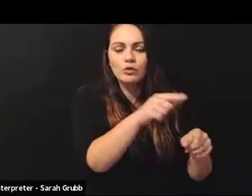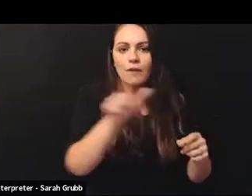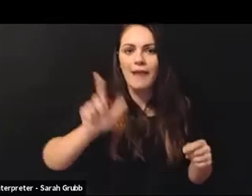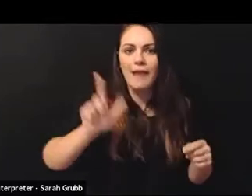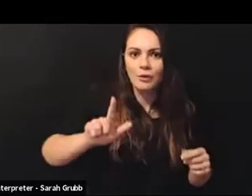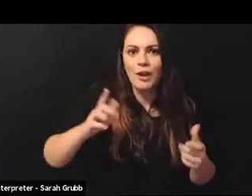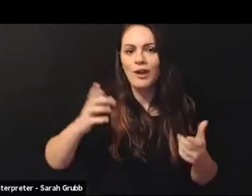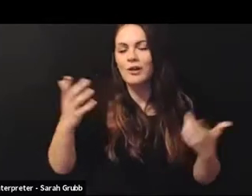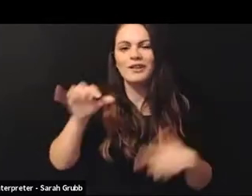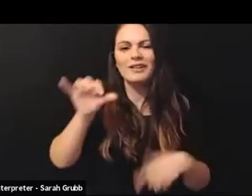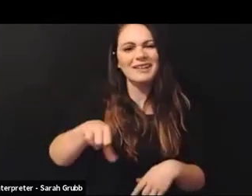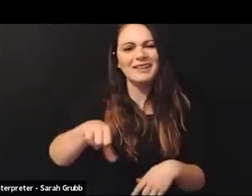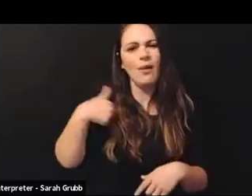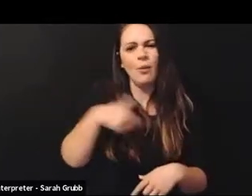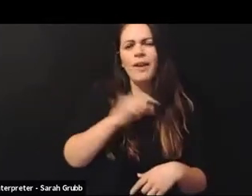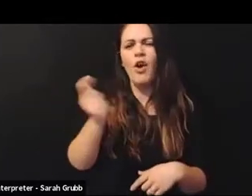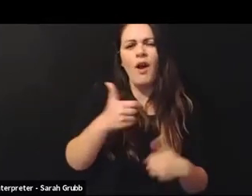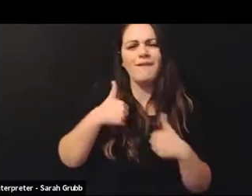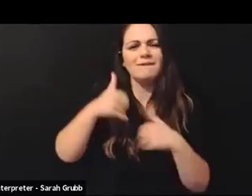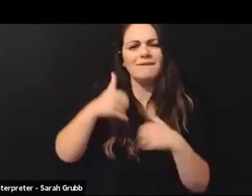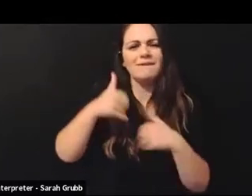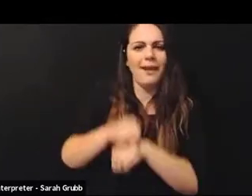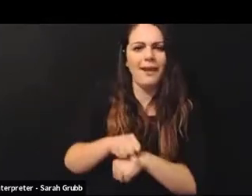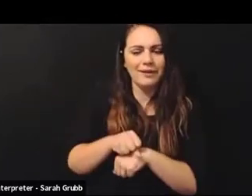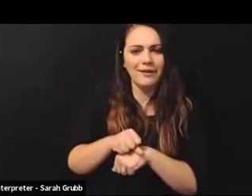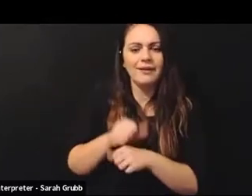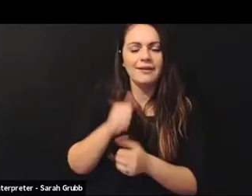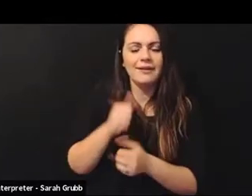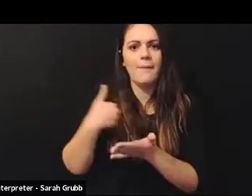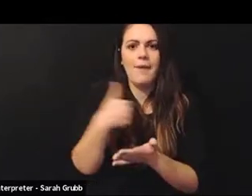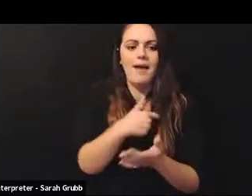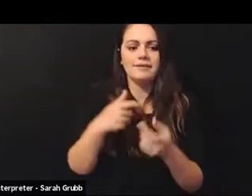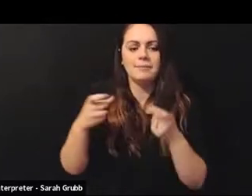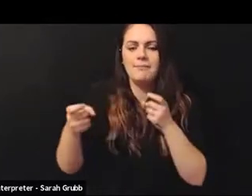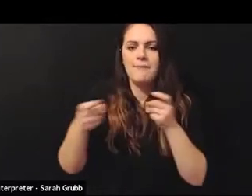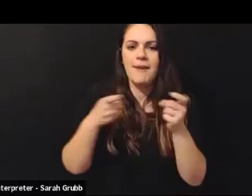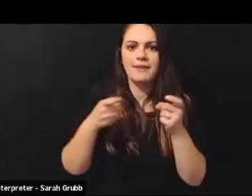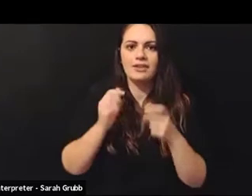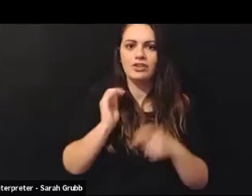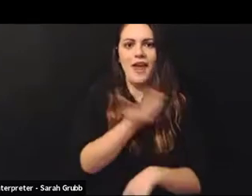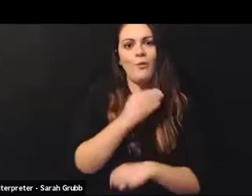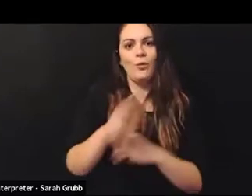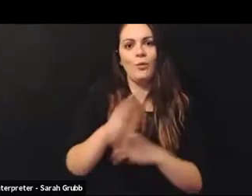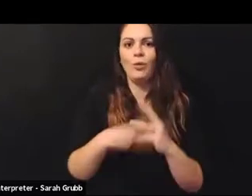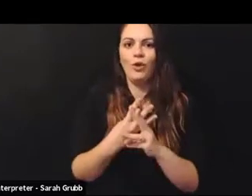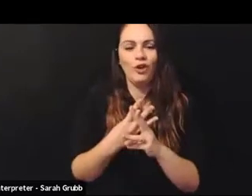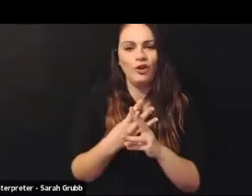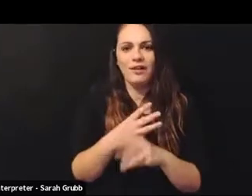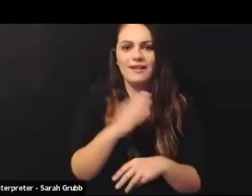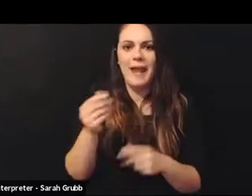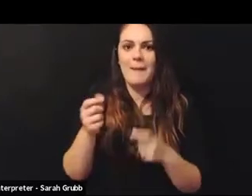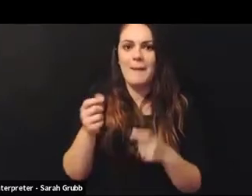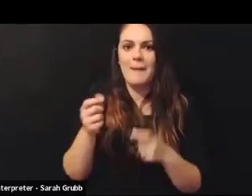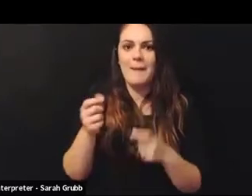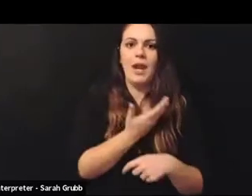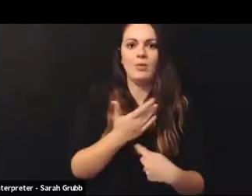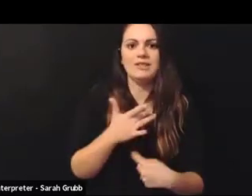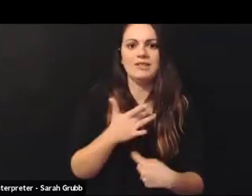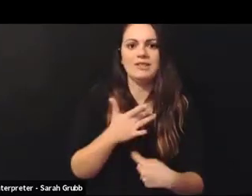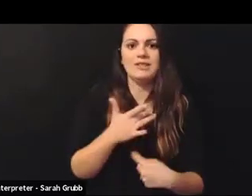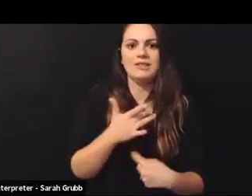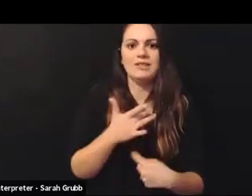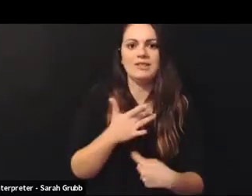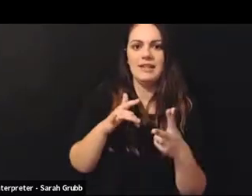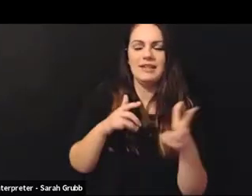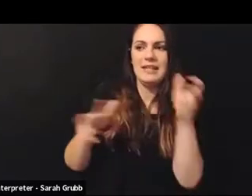terms of kind of regulating the world around us and our sensory input. And individuals with autism